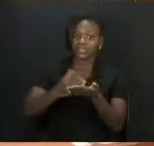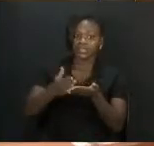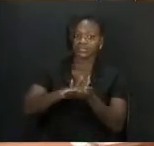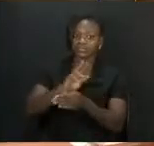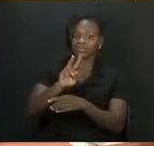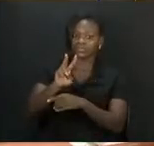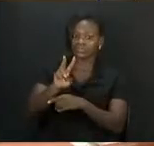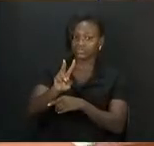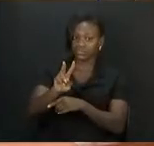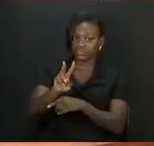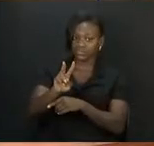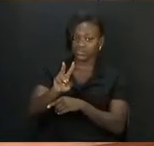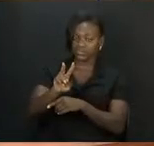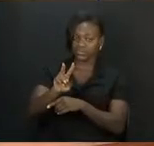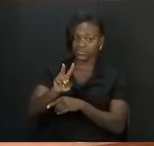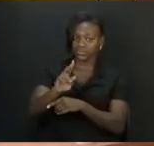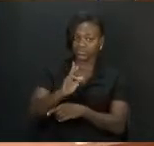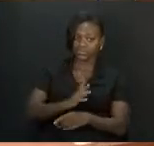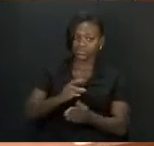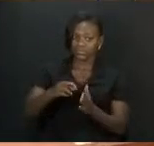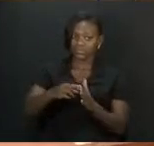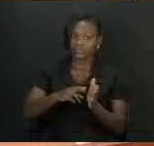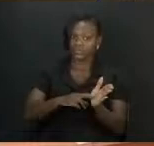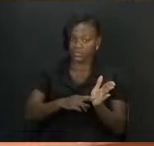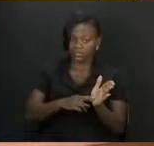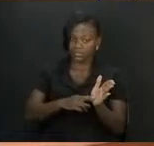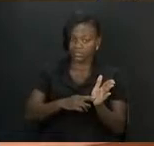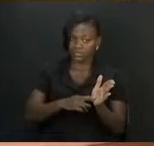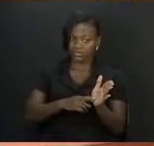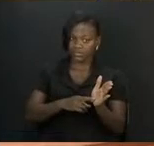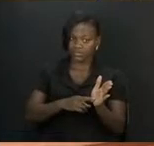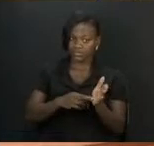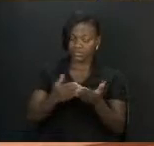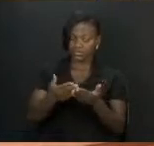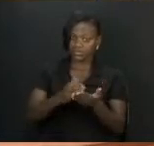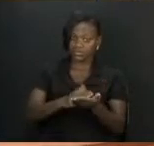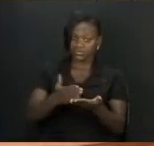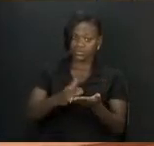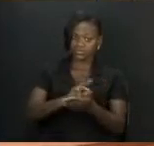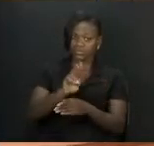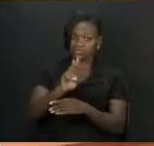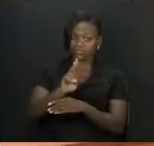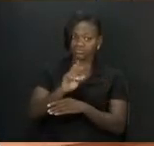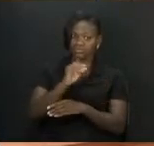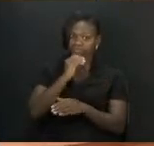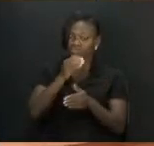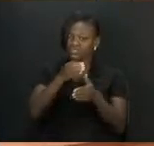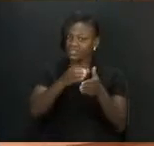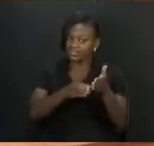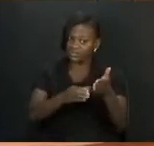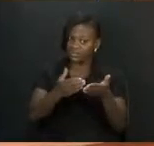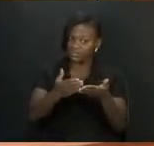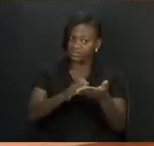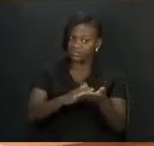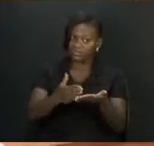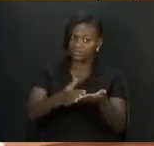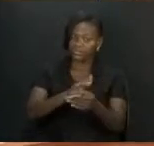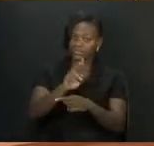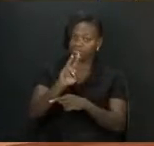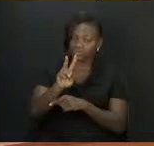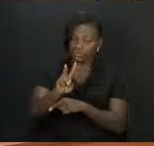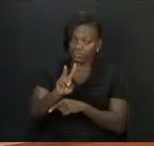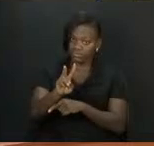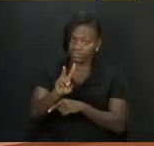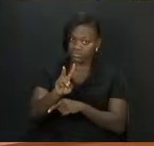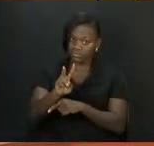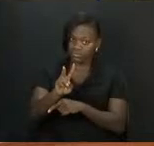of the official report. Page 2, not column, page 2. Page 2.